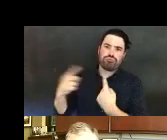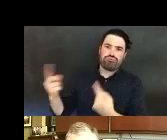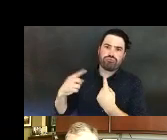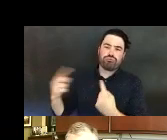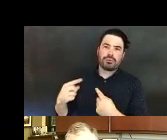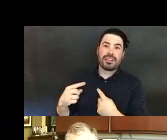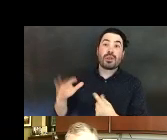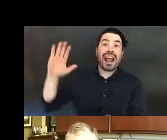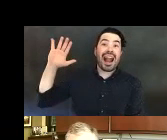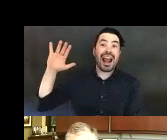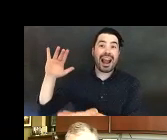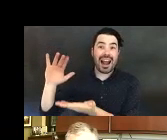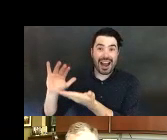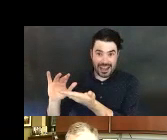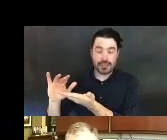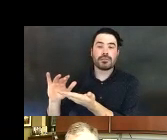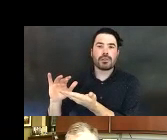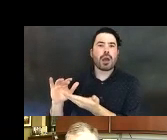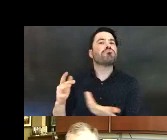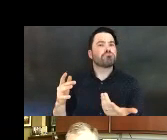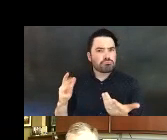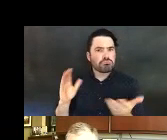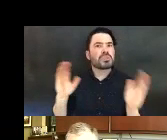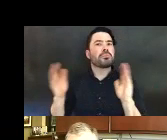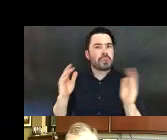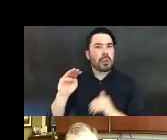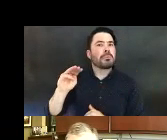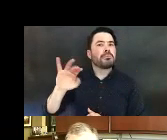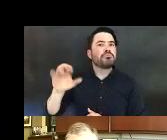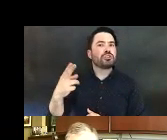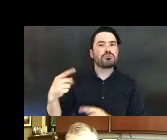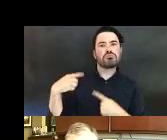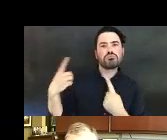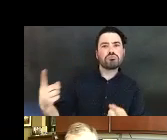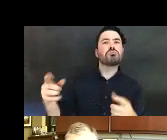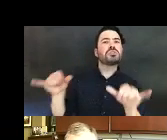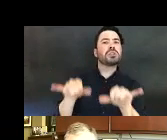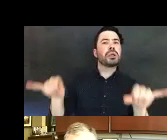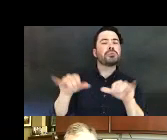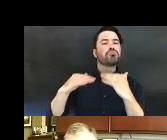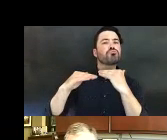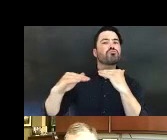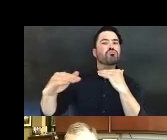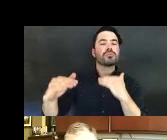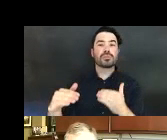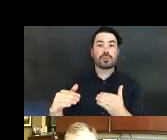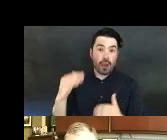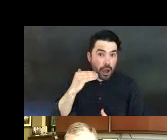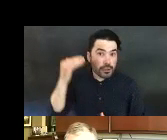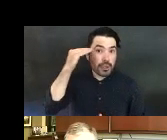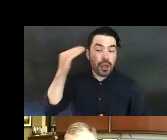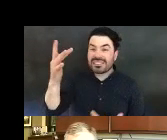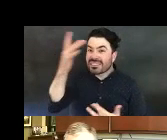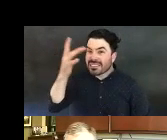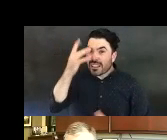said, like the state of Michigan, has been fairly flat for some time. So our adult COVID admissions are quite stable.